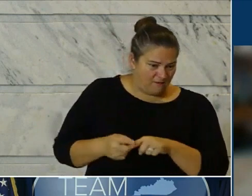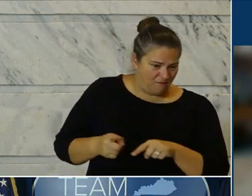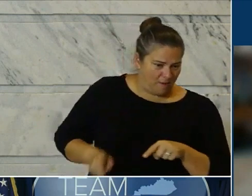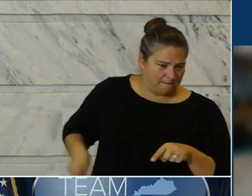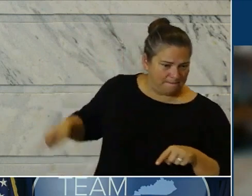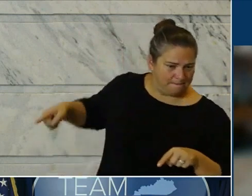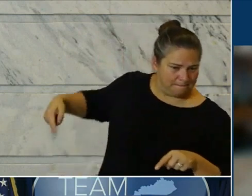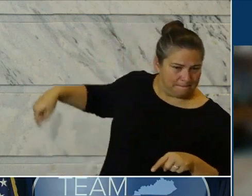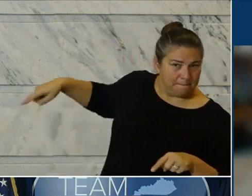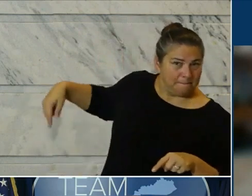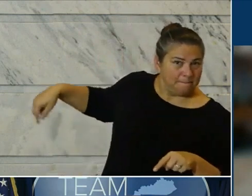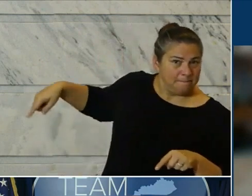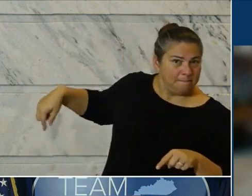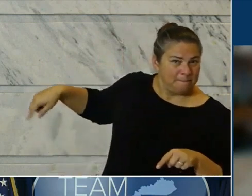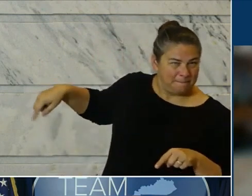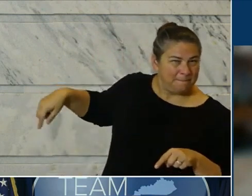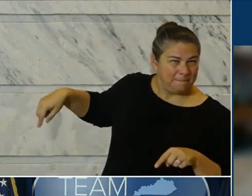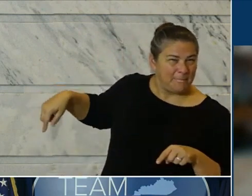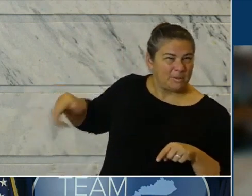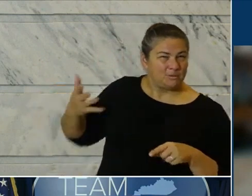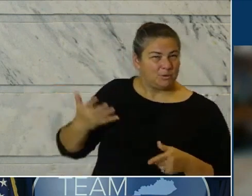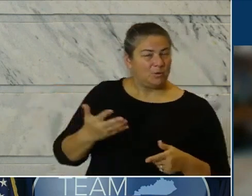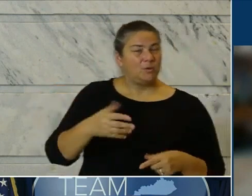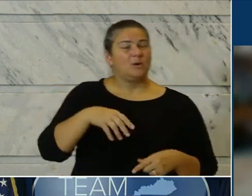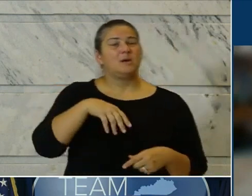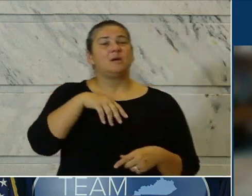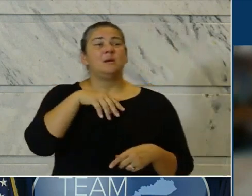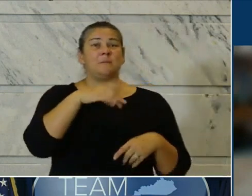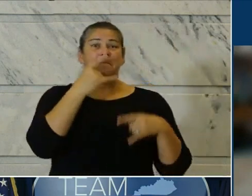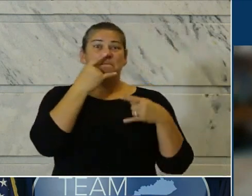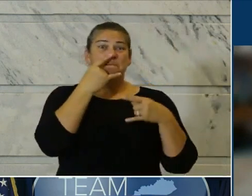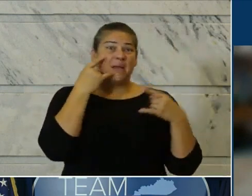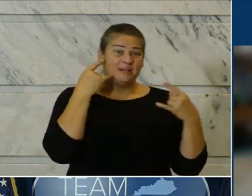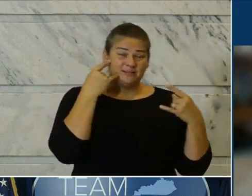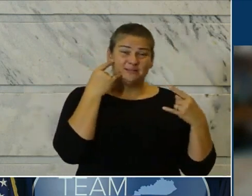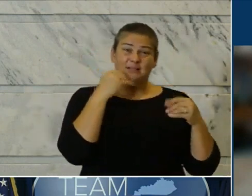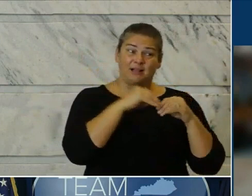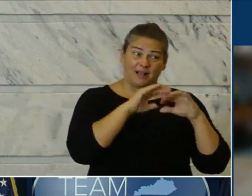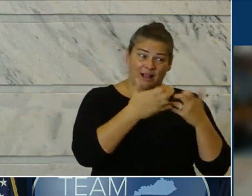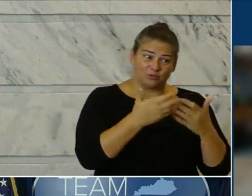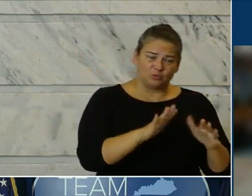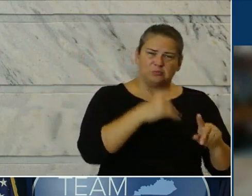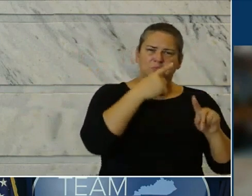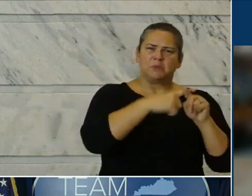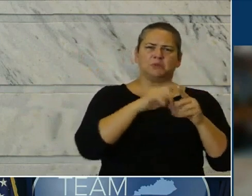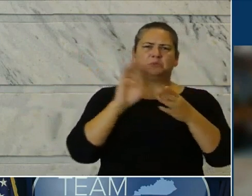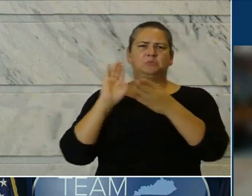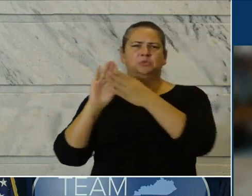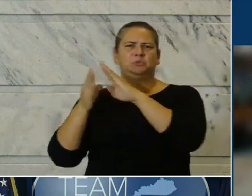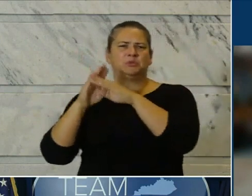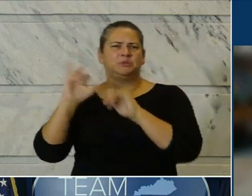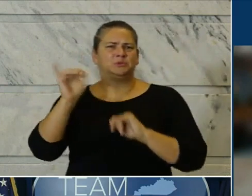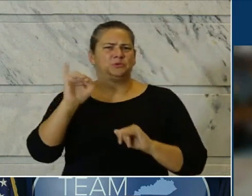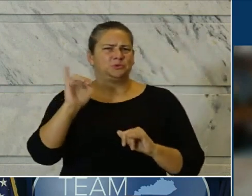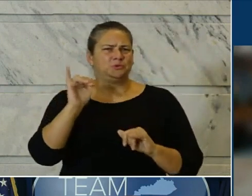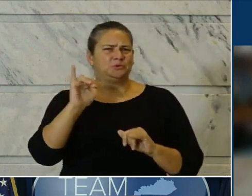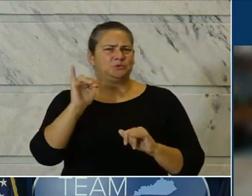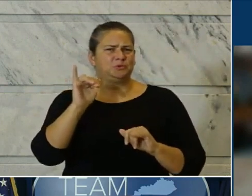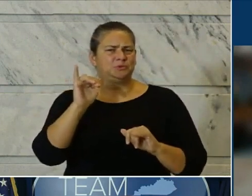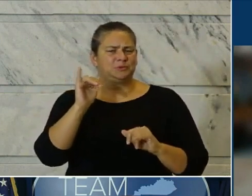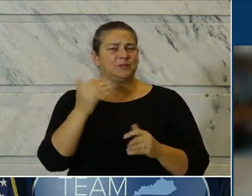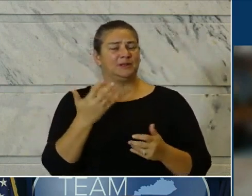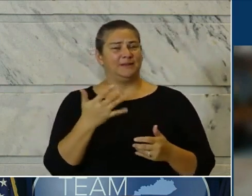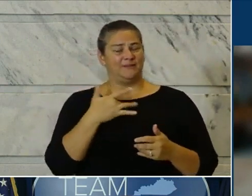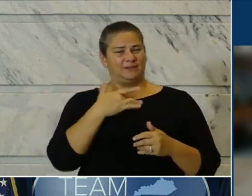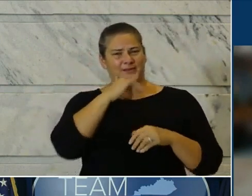you to do so in your community. Set that good example. Remember, it might be uncomfortable, and we might not want to spread out